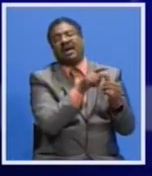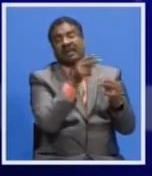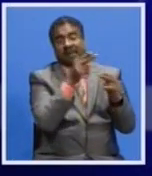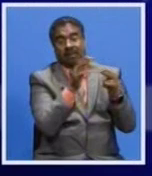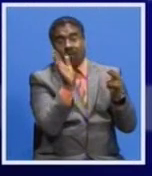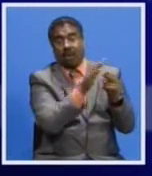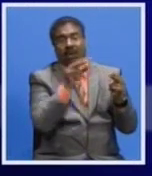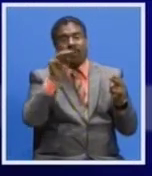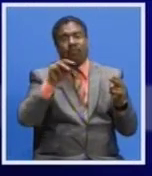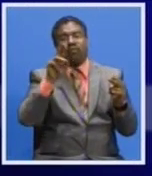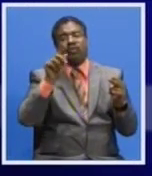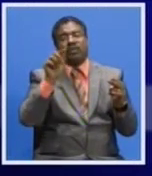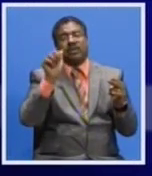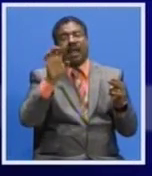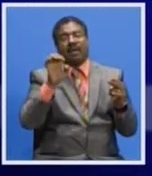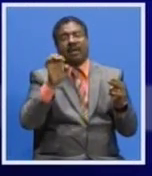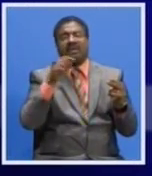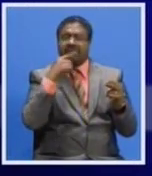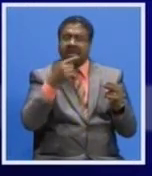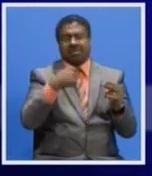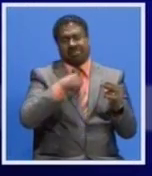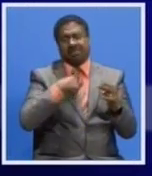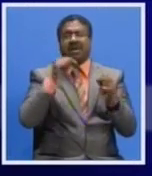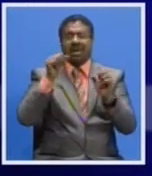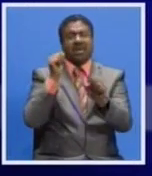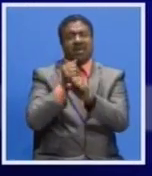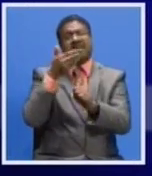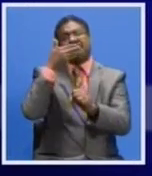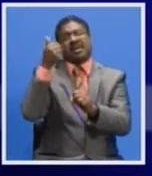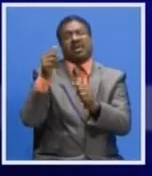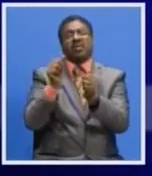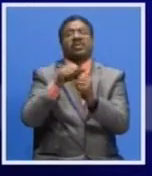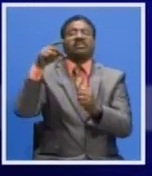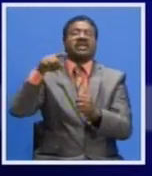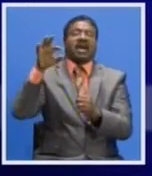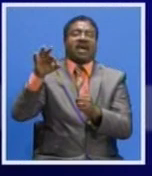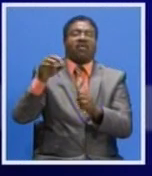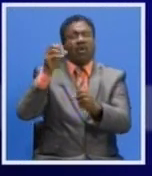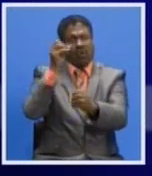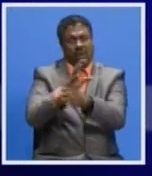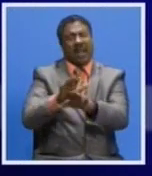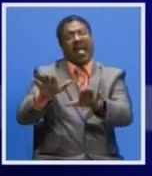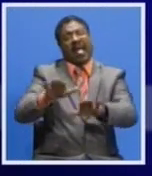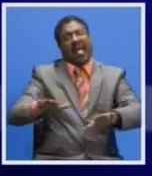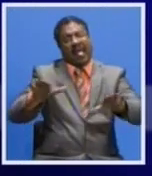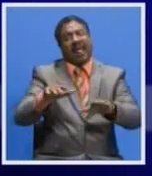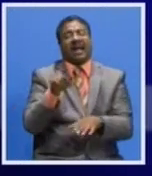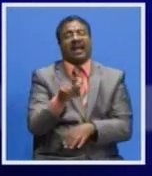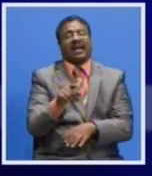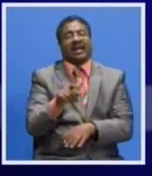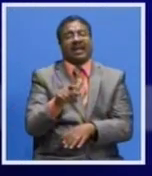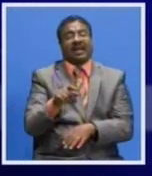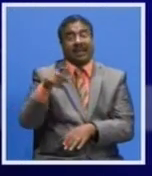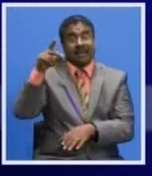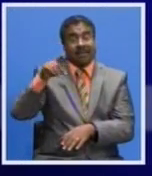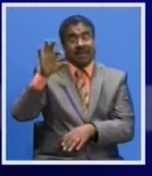better by joining forces with people who are already on the ground. And PF Media Director Sande Chanda said the ruling party